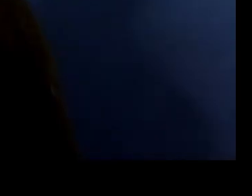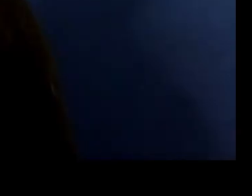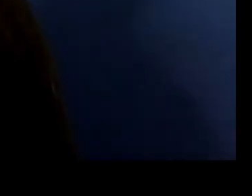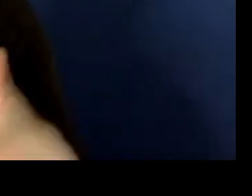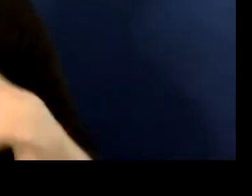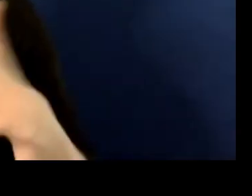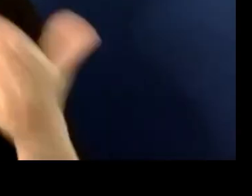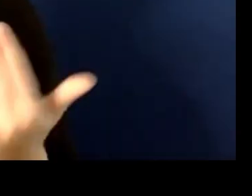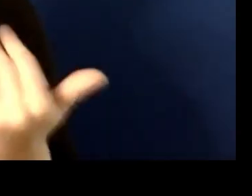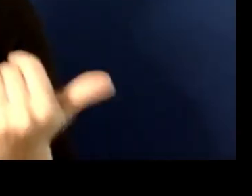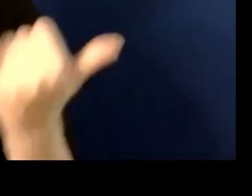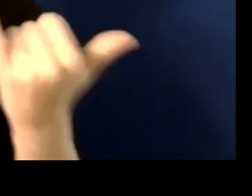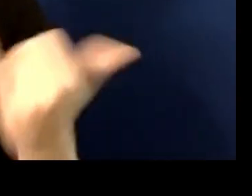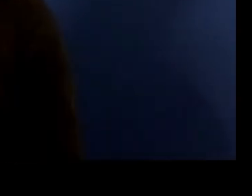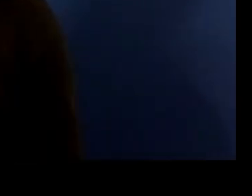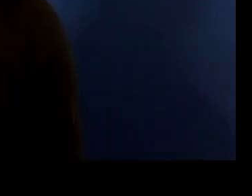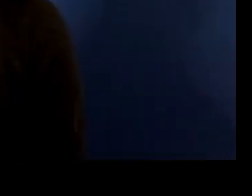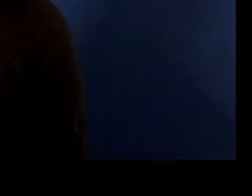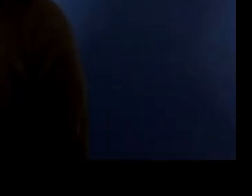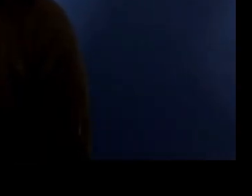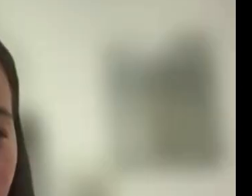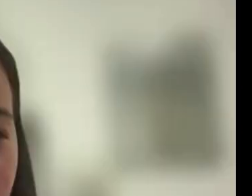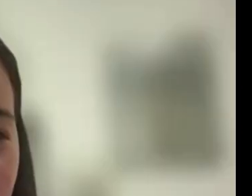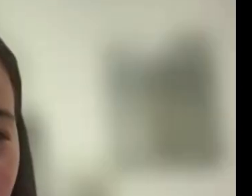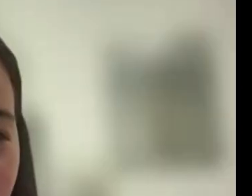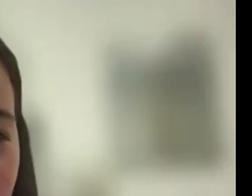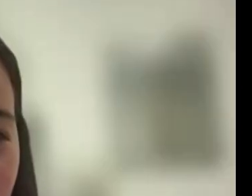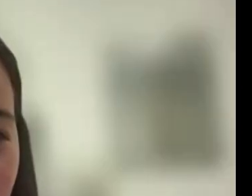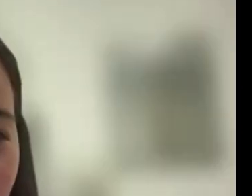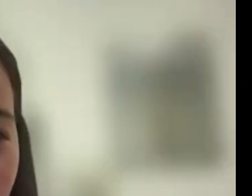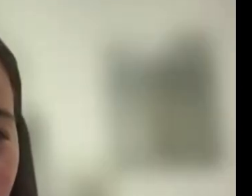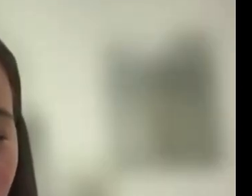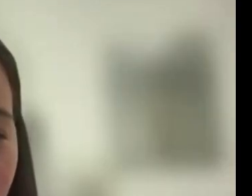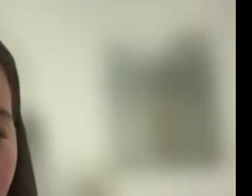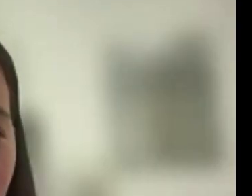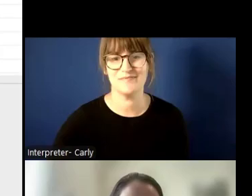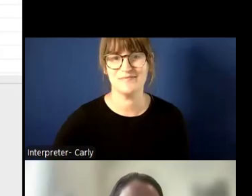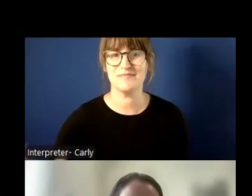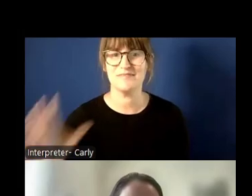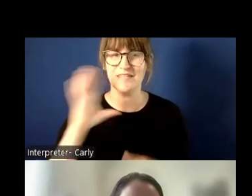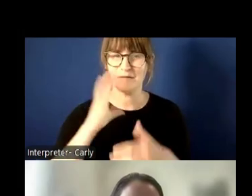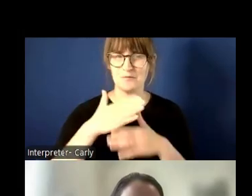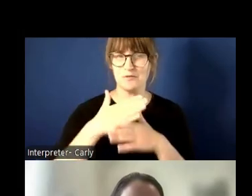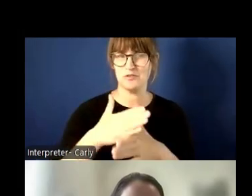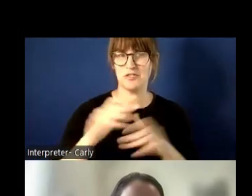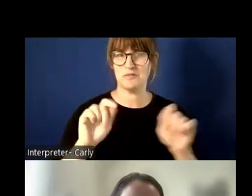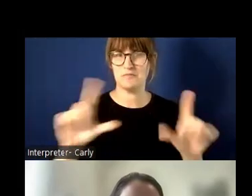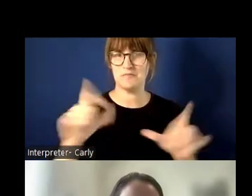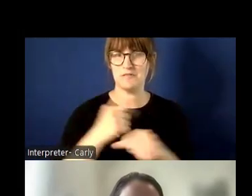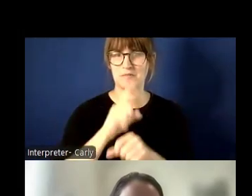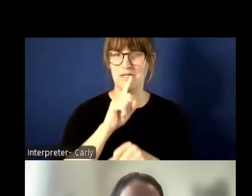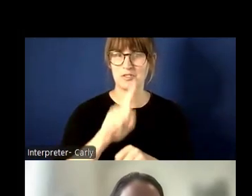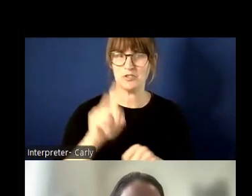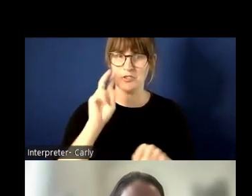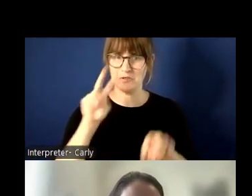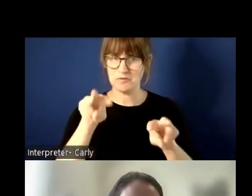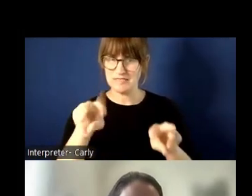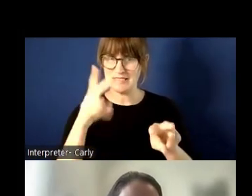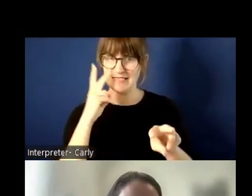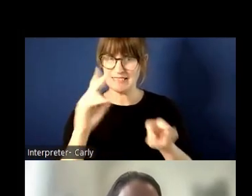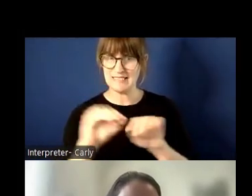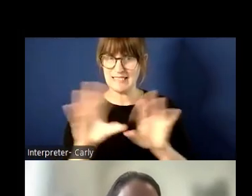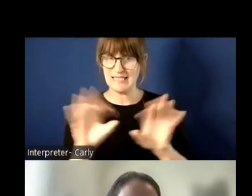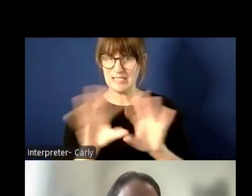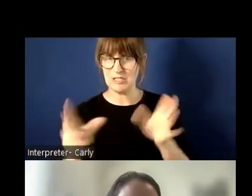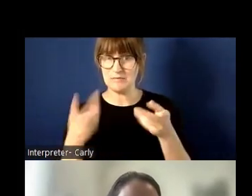here today. I'm just going to start off by sharing my screen to make sure that you can all view my presentation okay. Can everyone view this